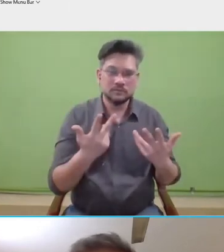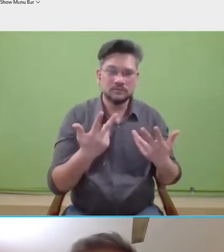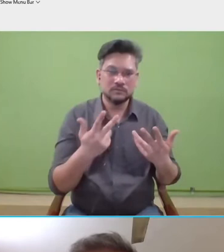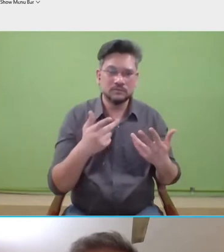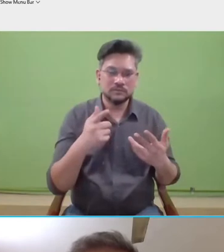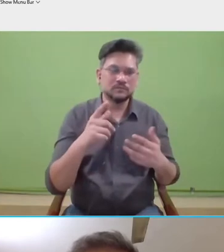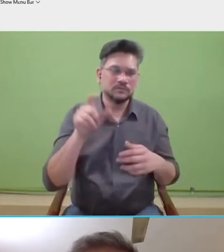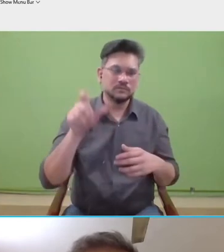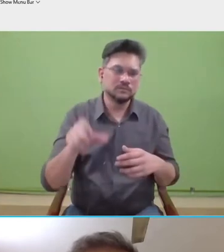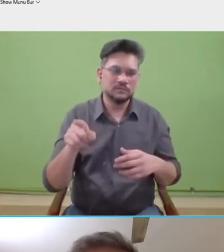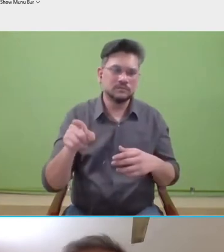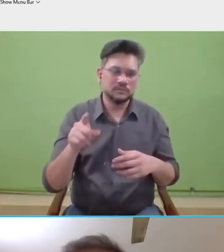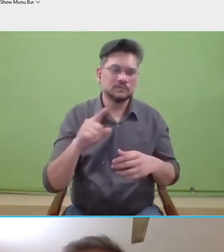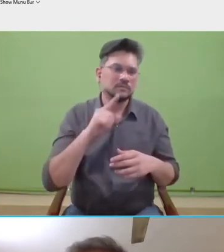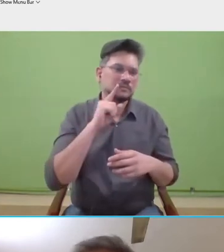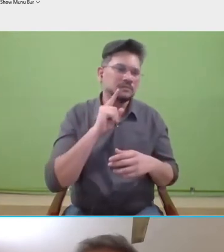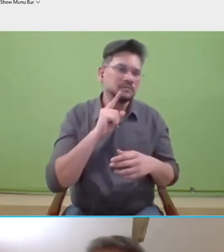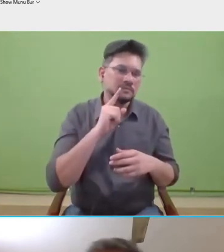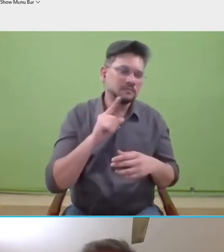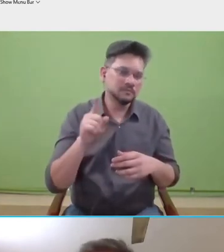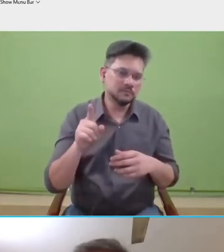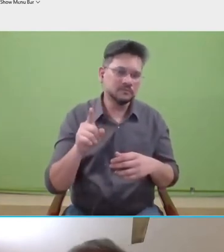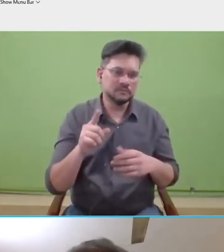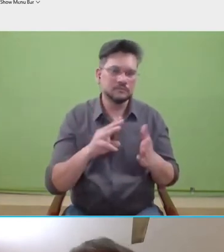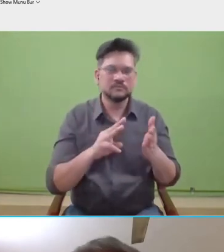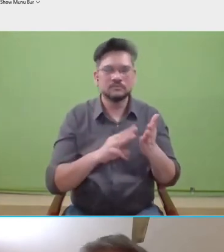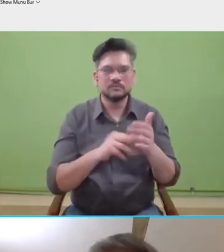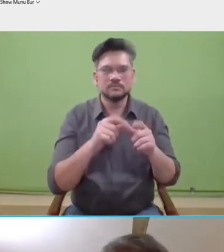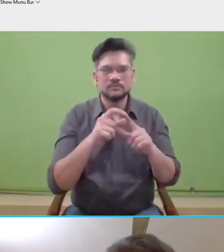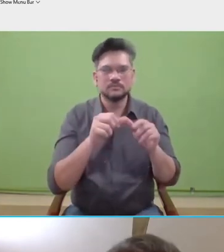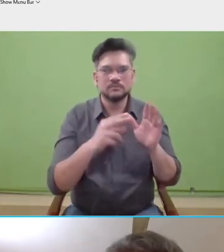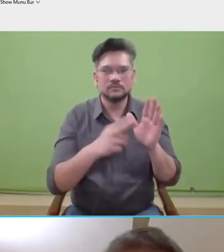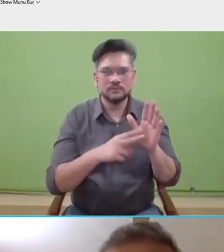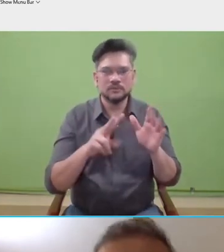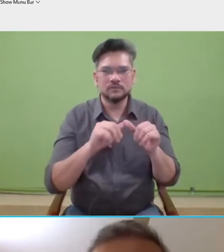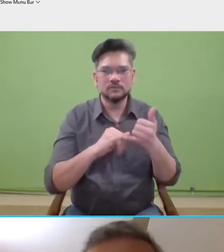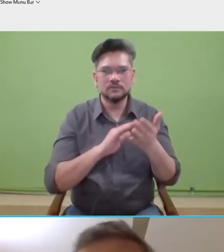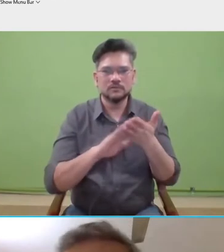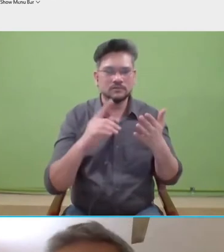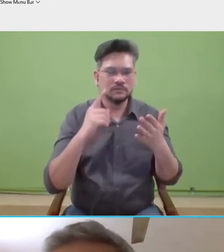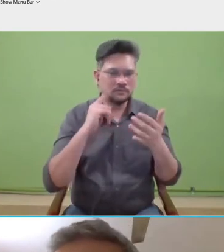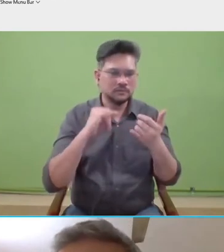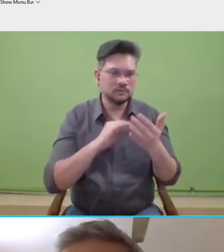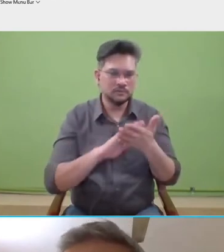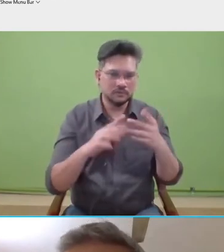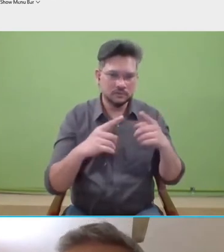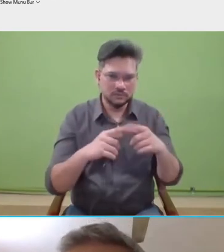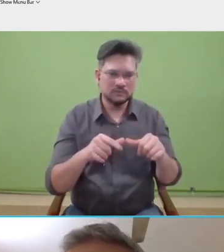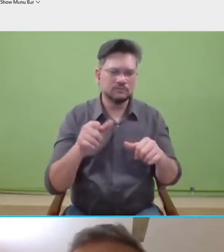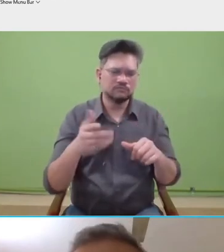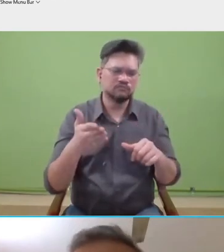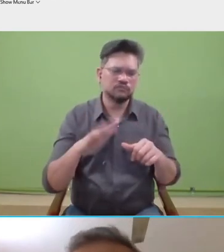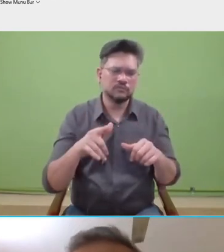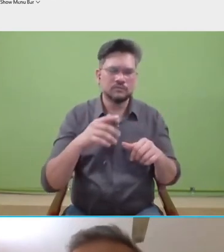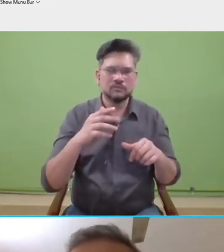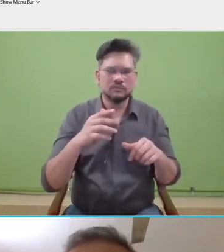madan vashisht who is also uh not who has also not lived in india he has